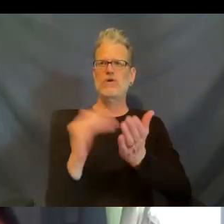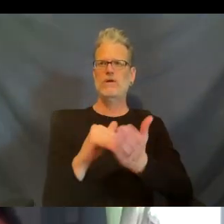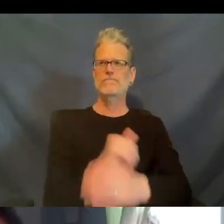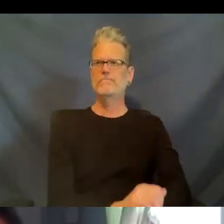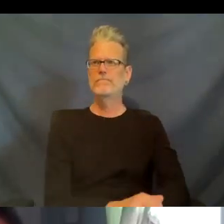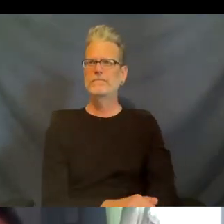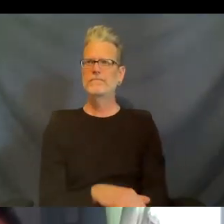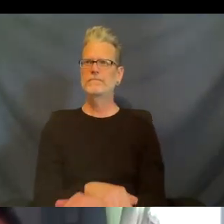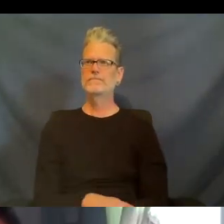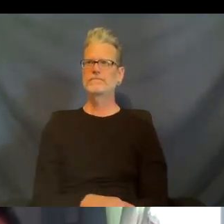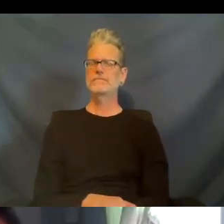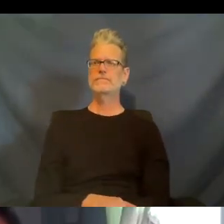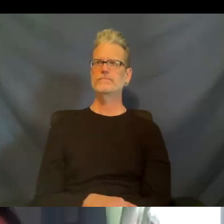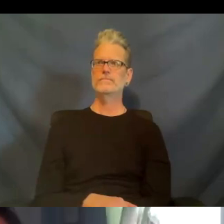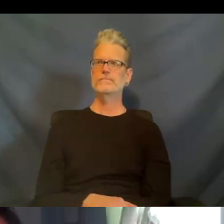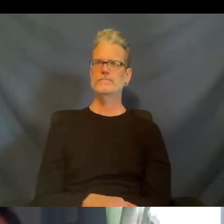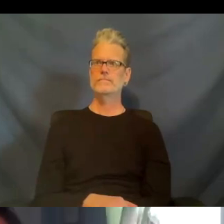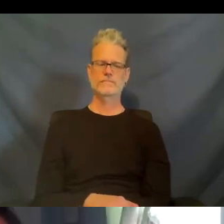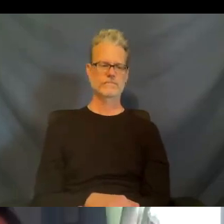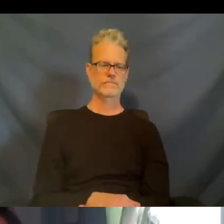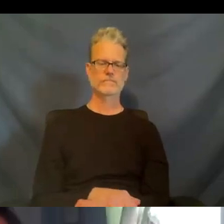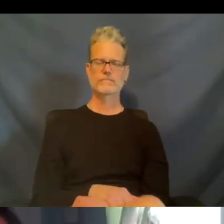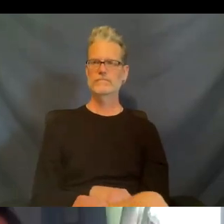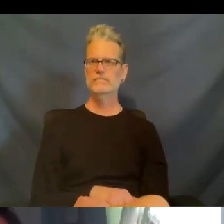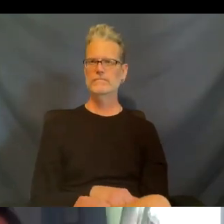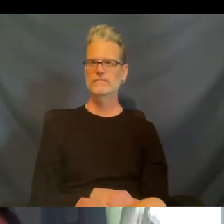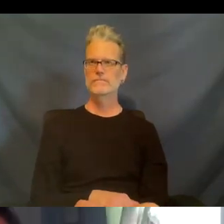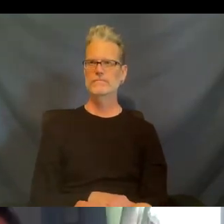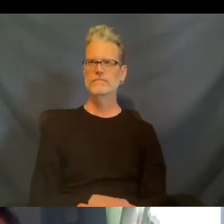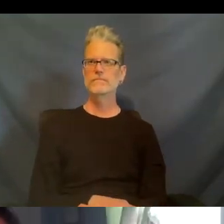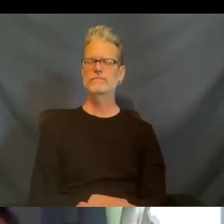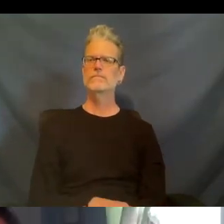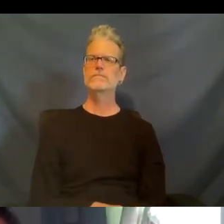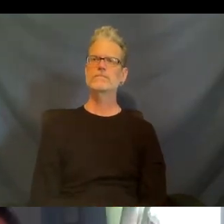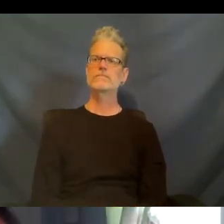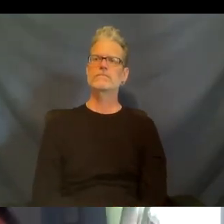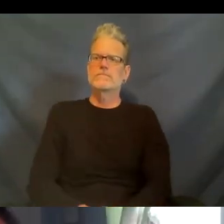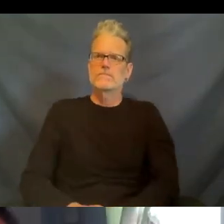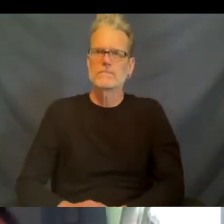Okay, we've got our PowerPoint.